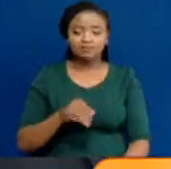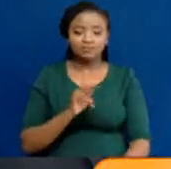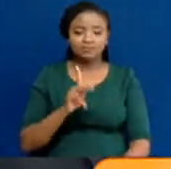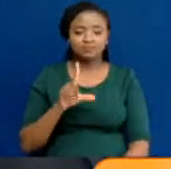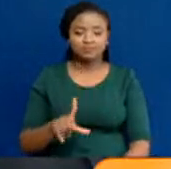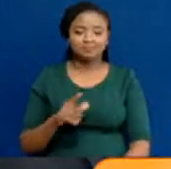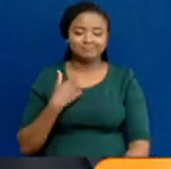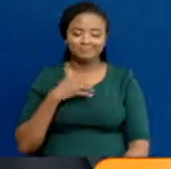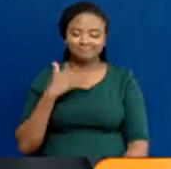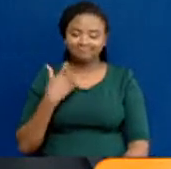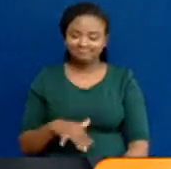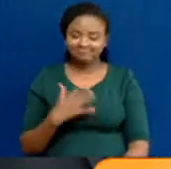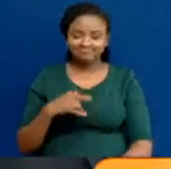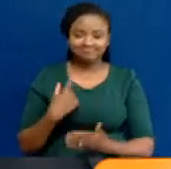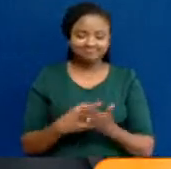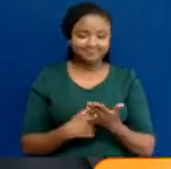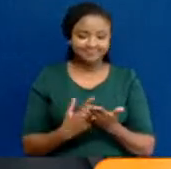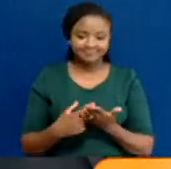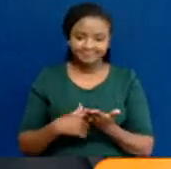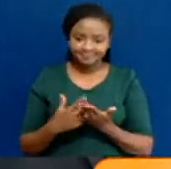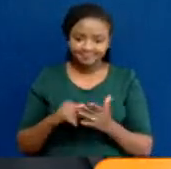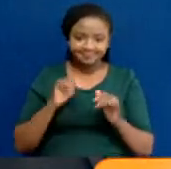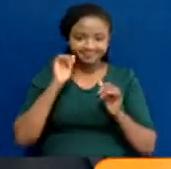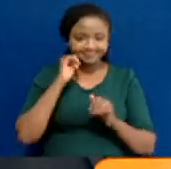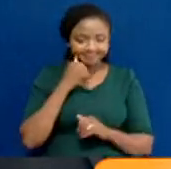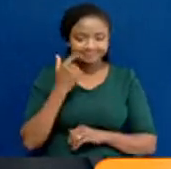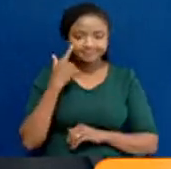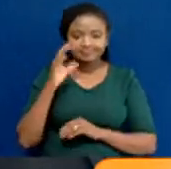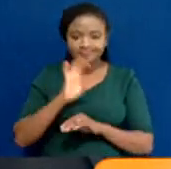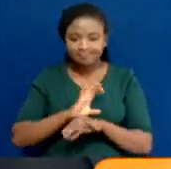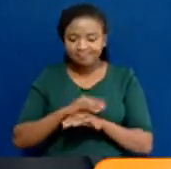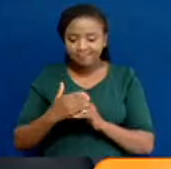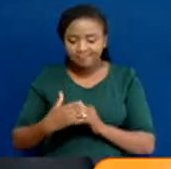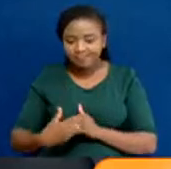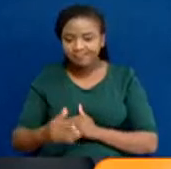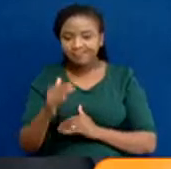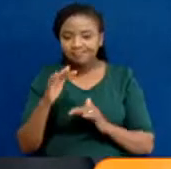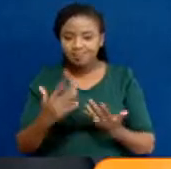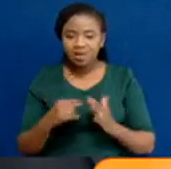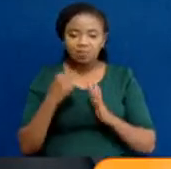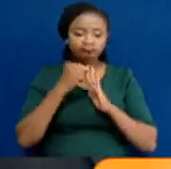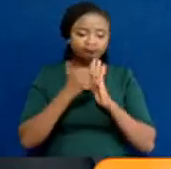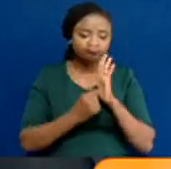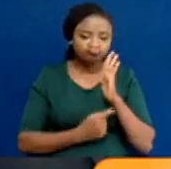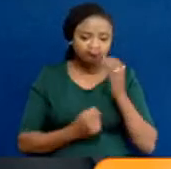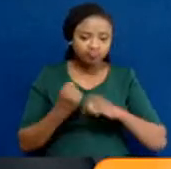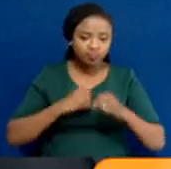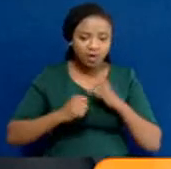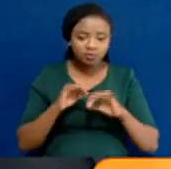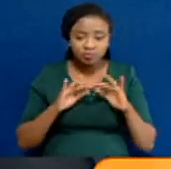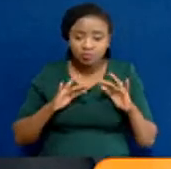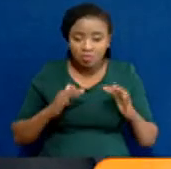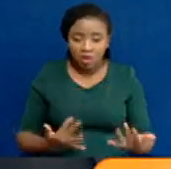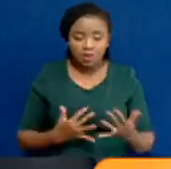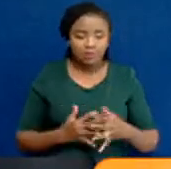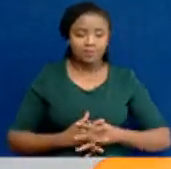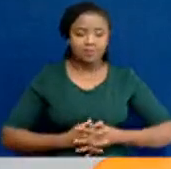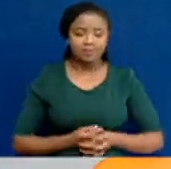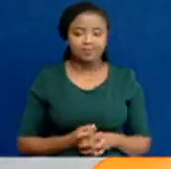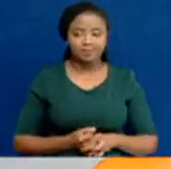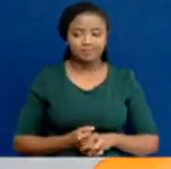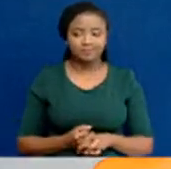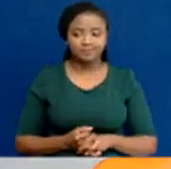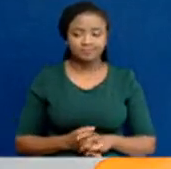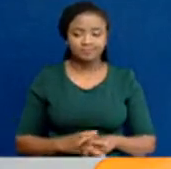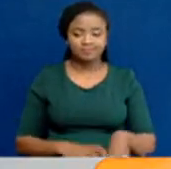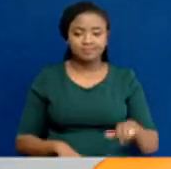What a great conversation we're having about the church going forward and the code of conduct. Archbishop Jackson Olusapete is in the house. Right next to